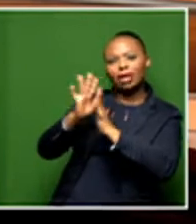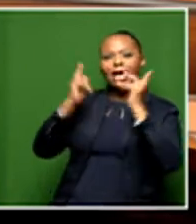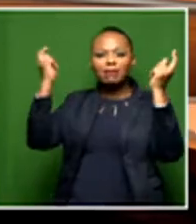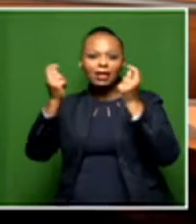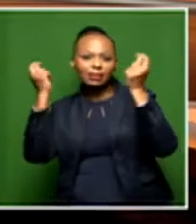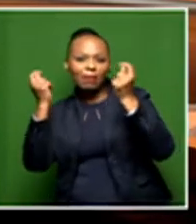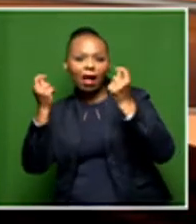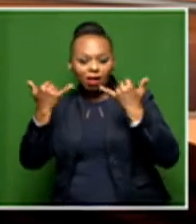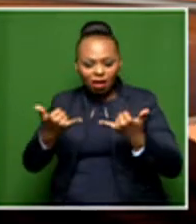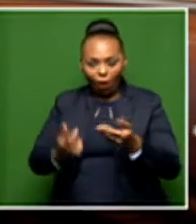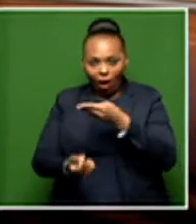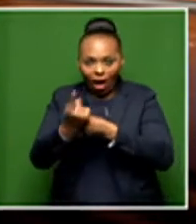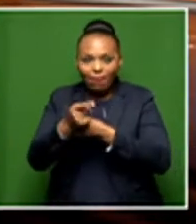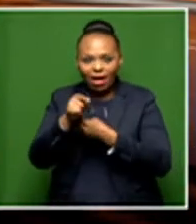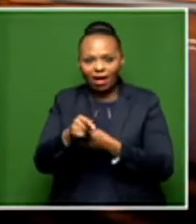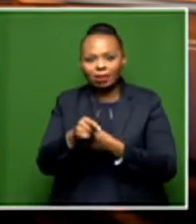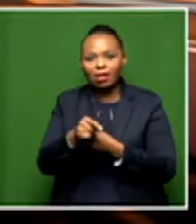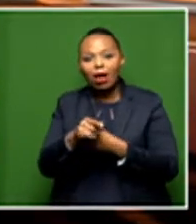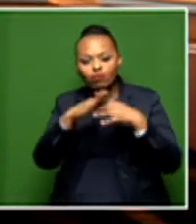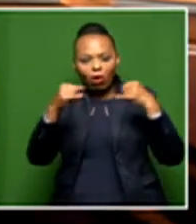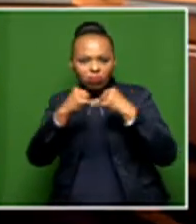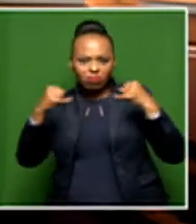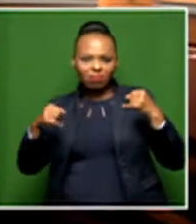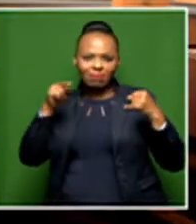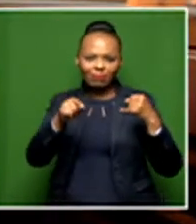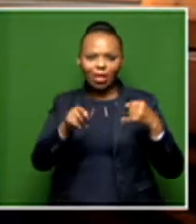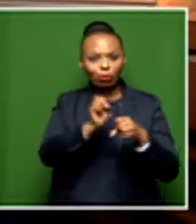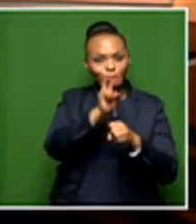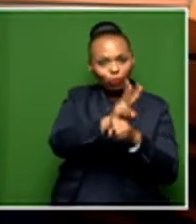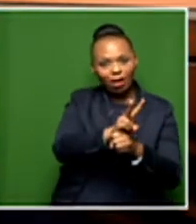which this year is running virtually from